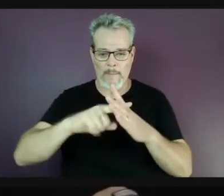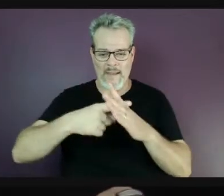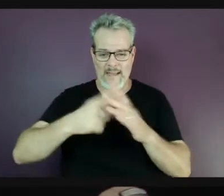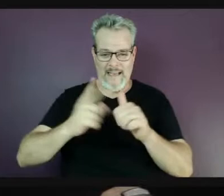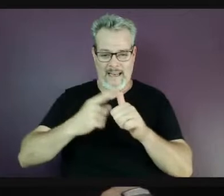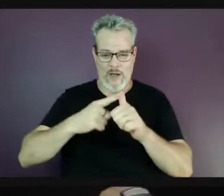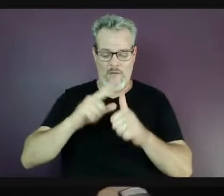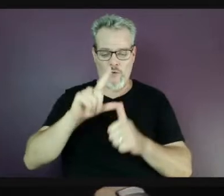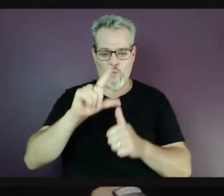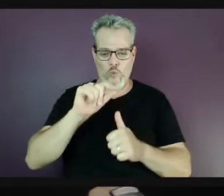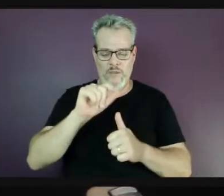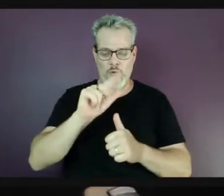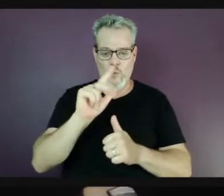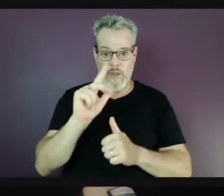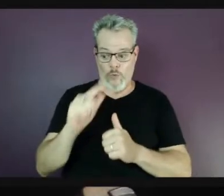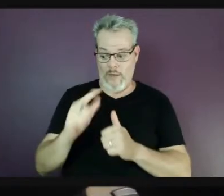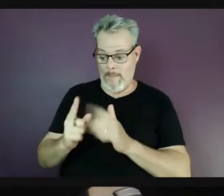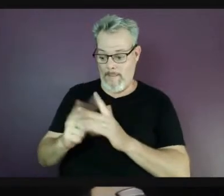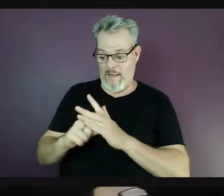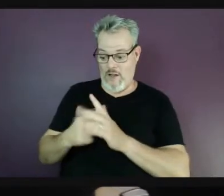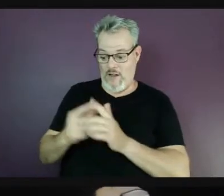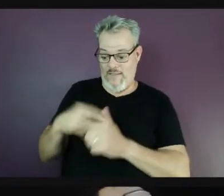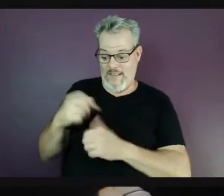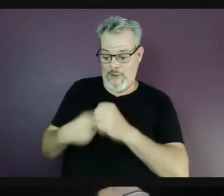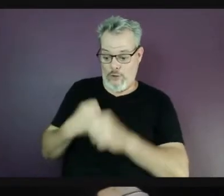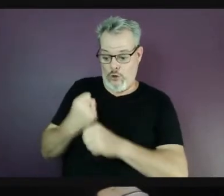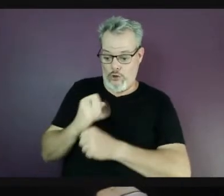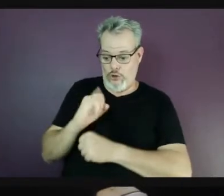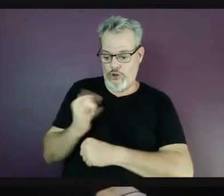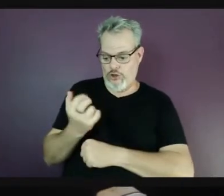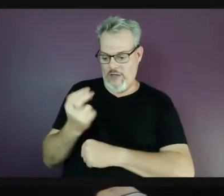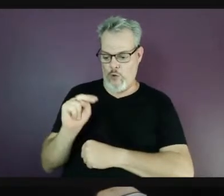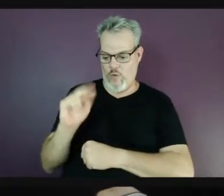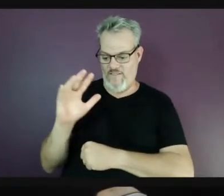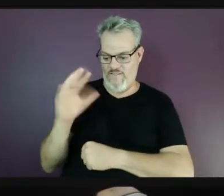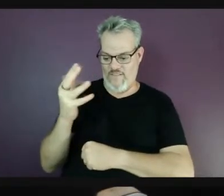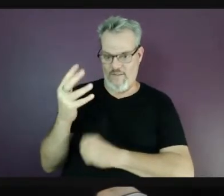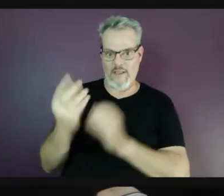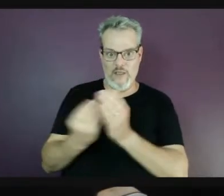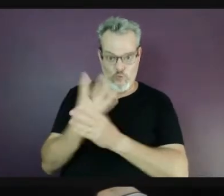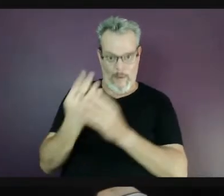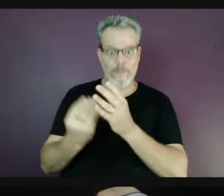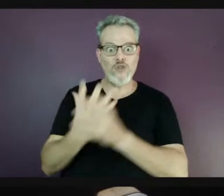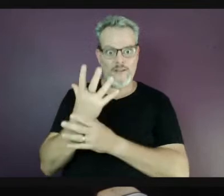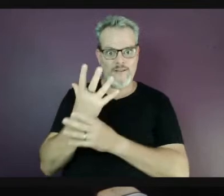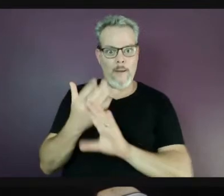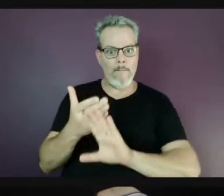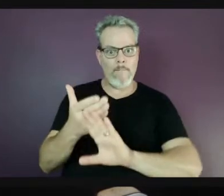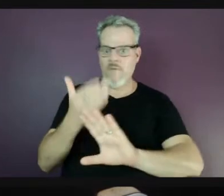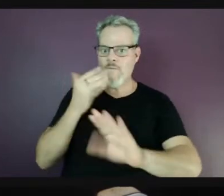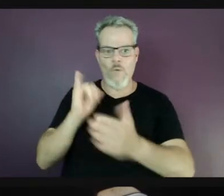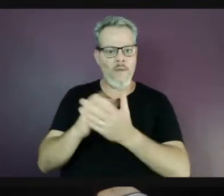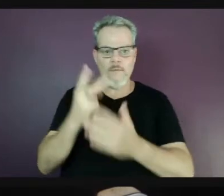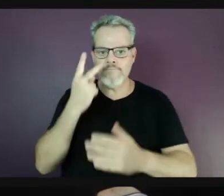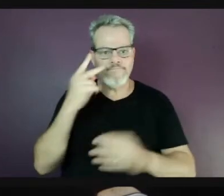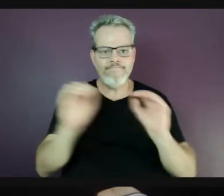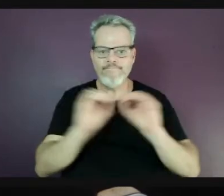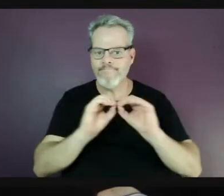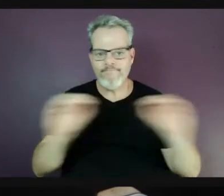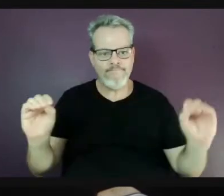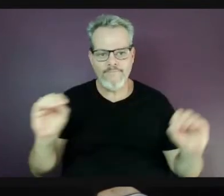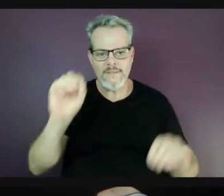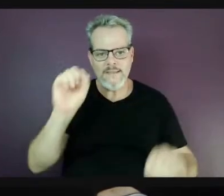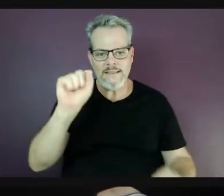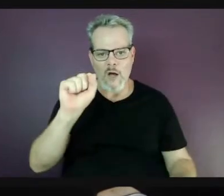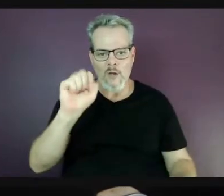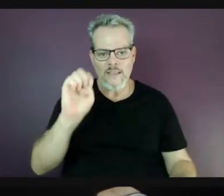year we had an eruption on January 5th. And prior to that, you see nothing in the southeast rift connector,